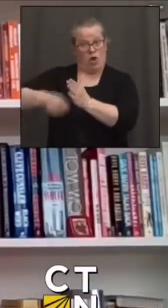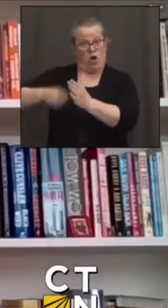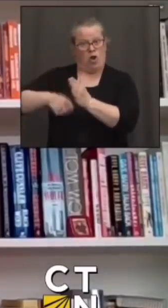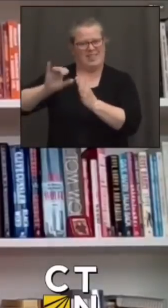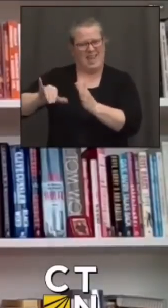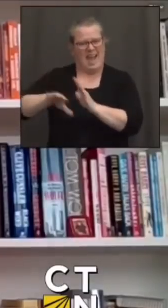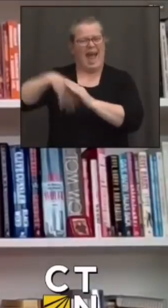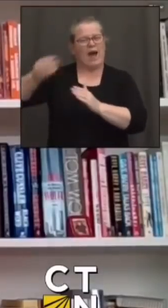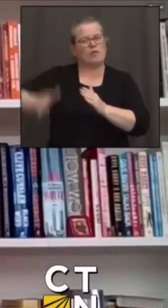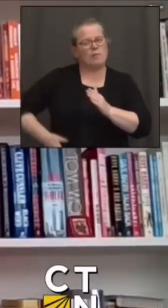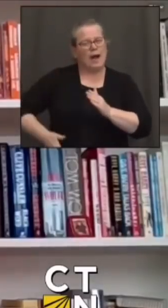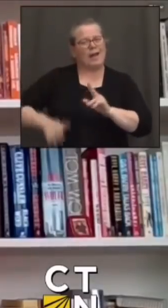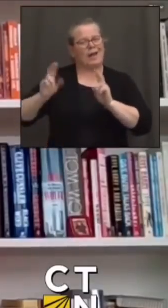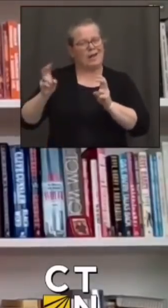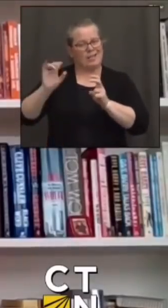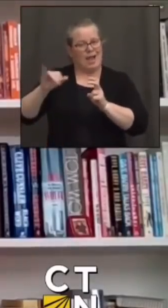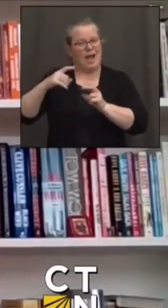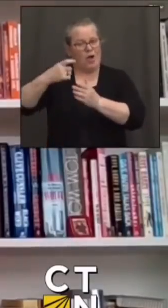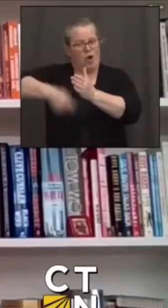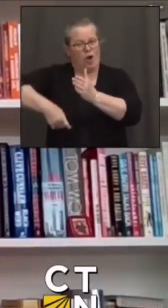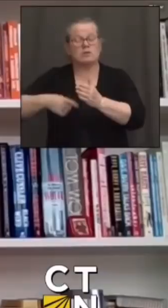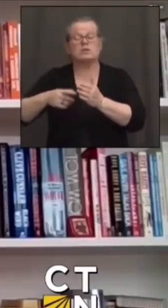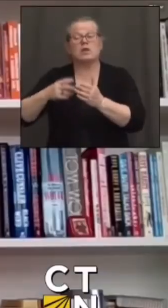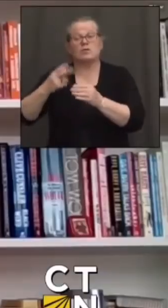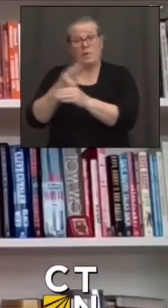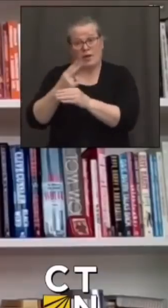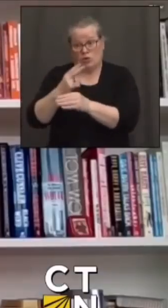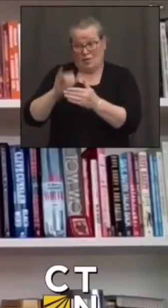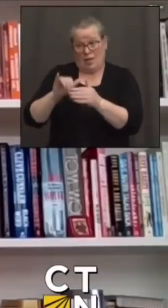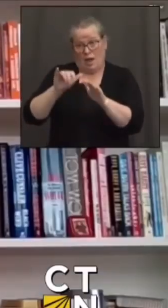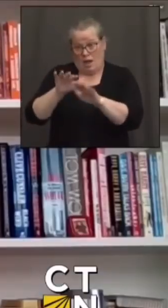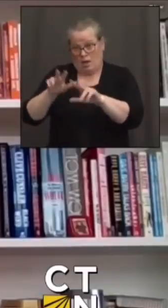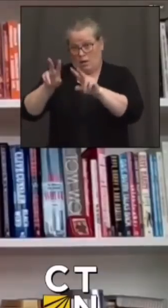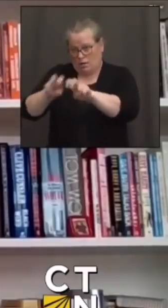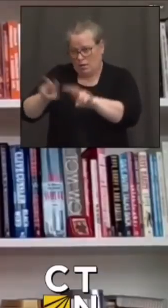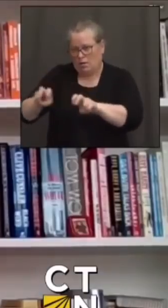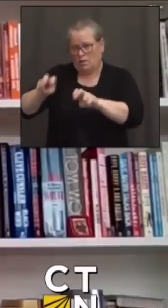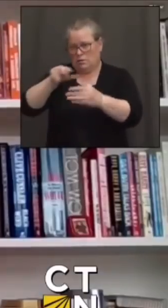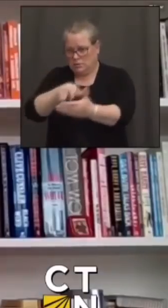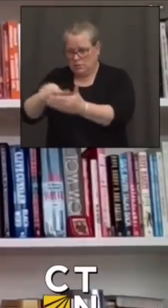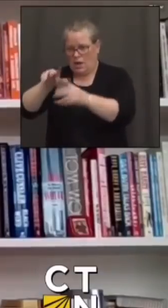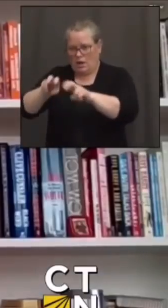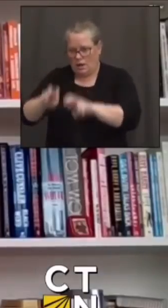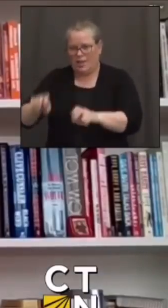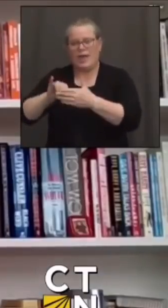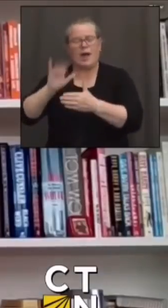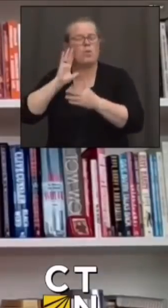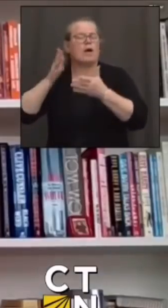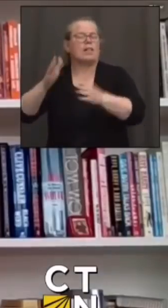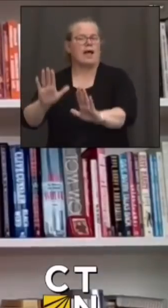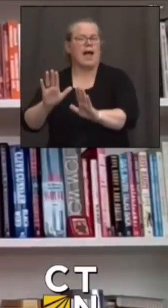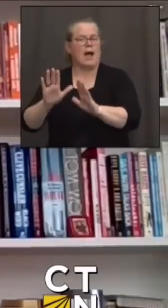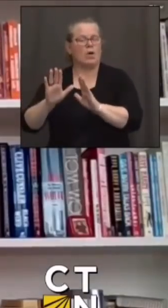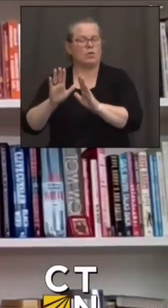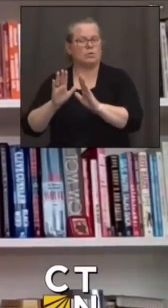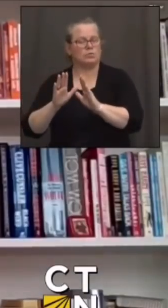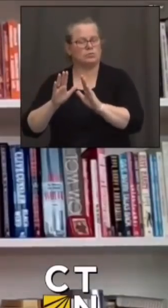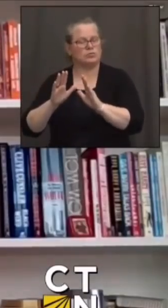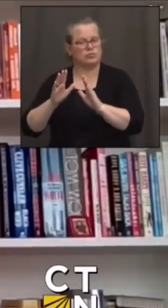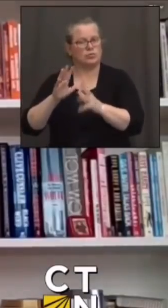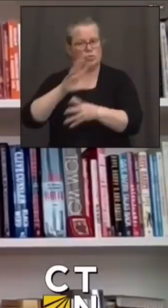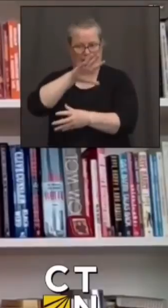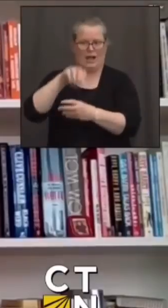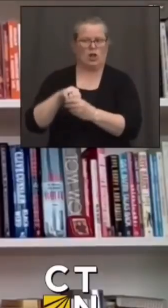that mechanism, that would allow us to cover more than 4 times as many individuals than